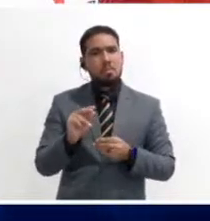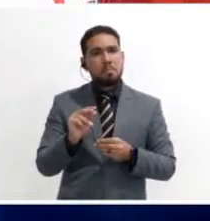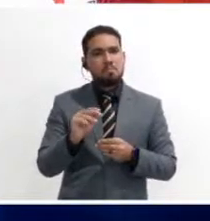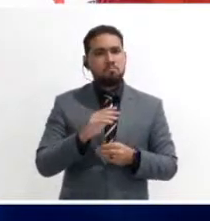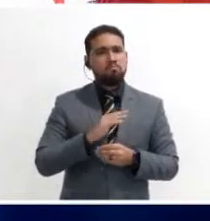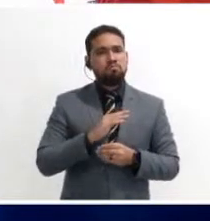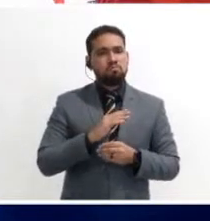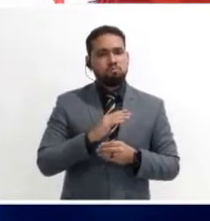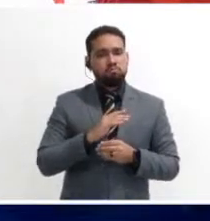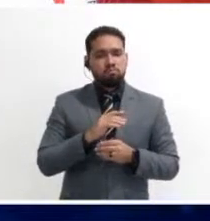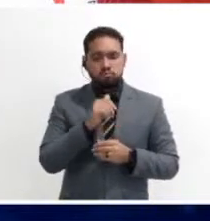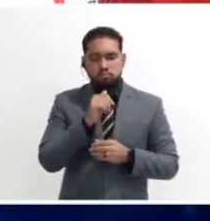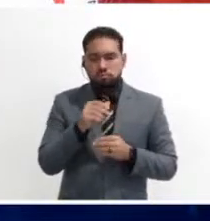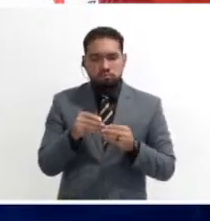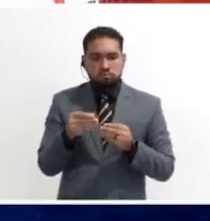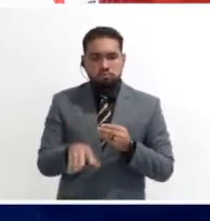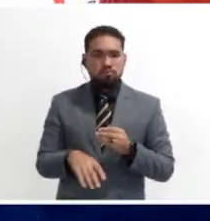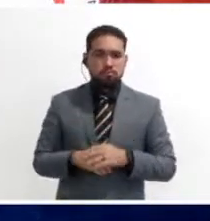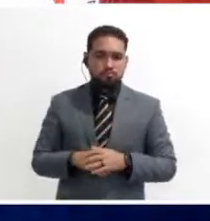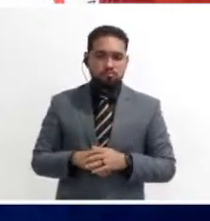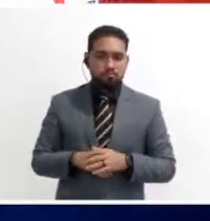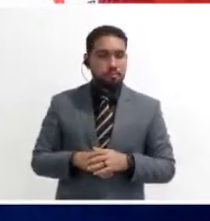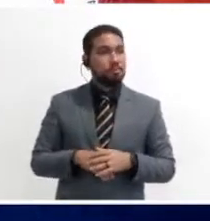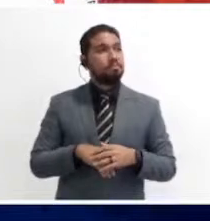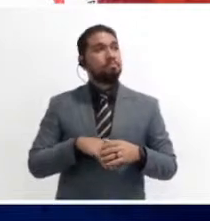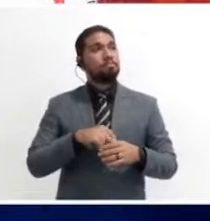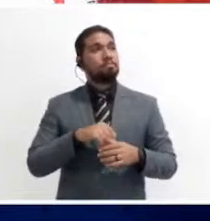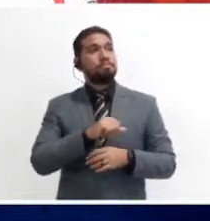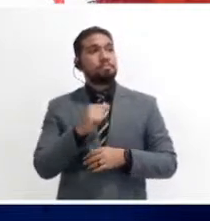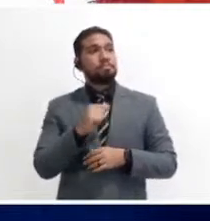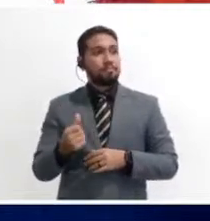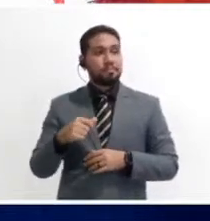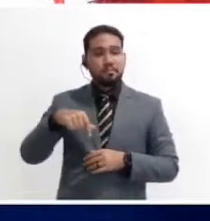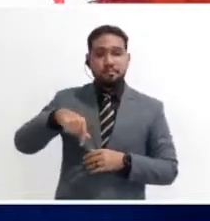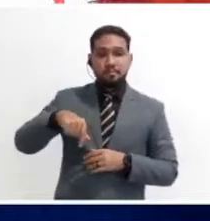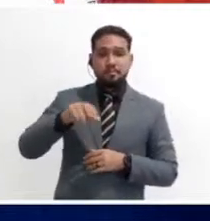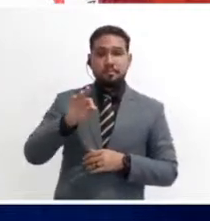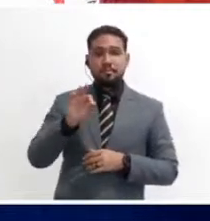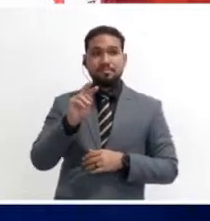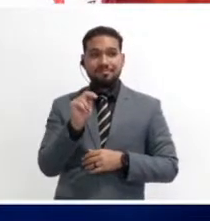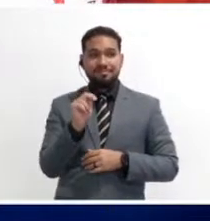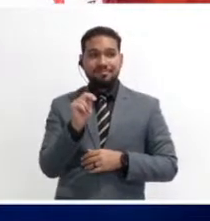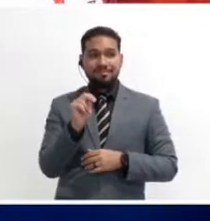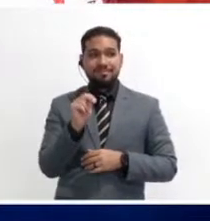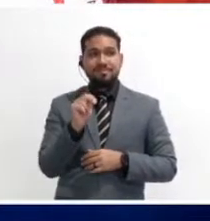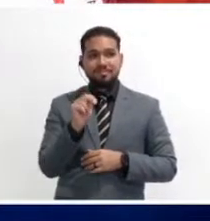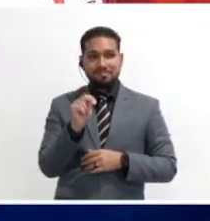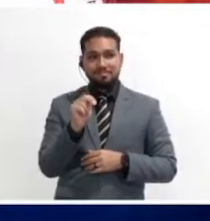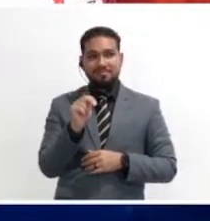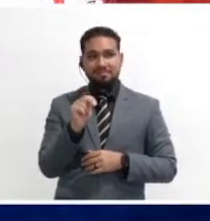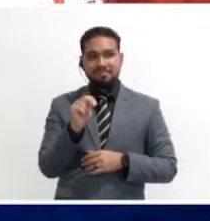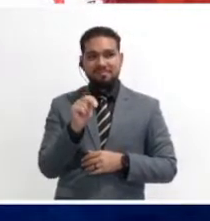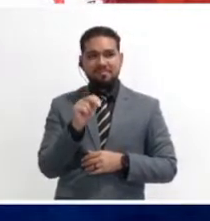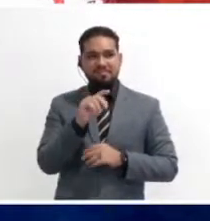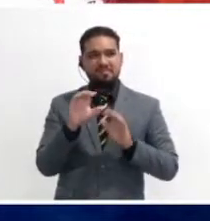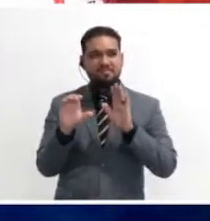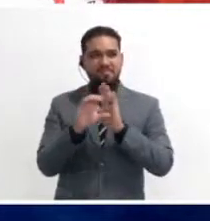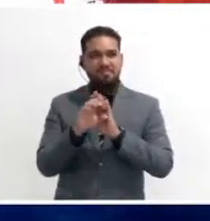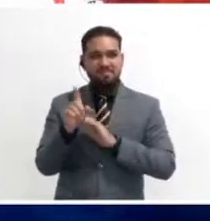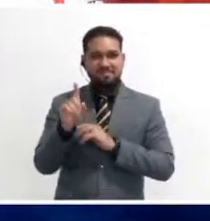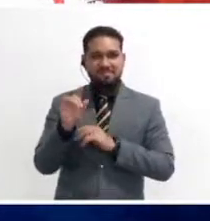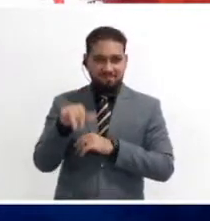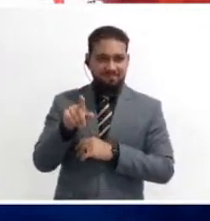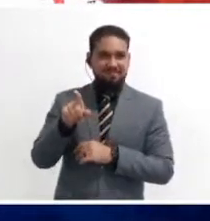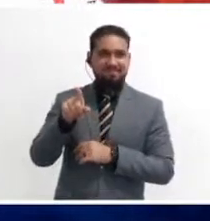We can also use flip chip within that kind of package. In fact, in any kind of lead frame package, we can use flip chip rather than just